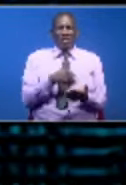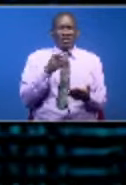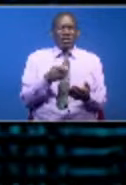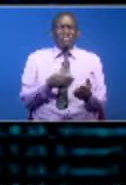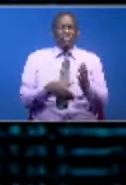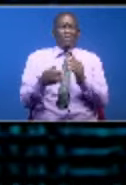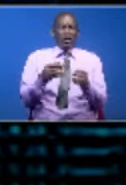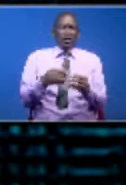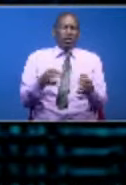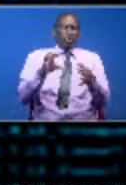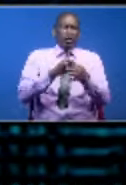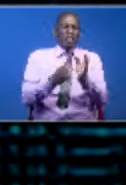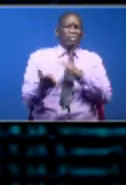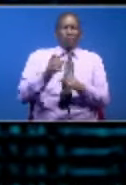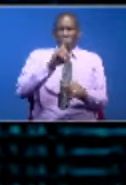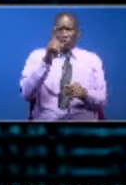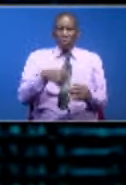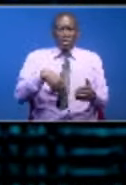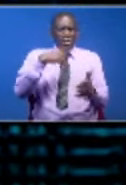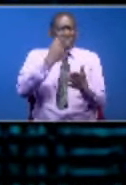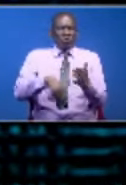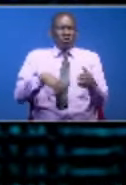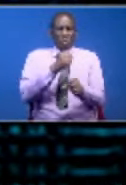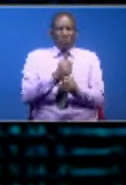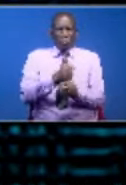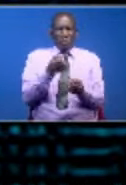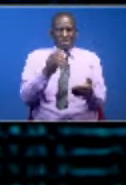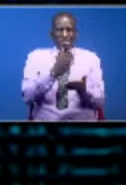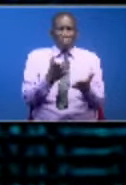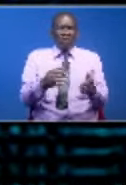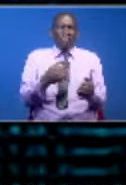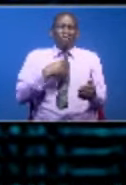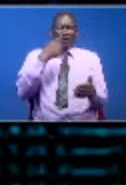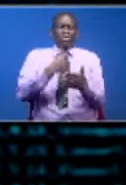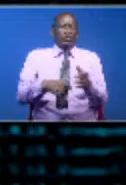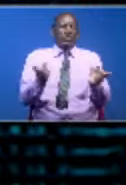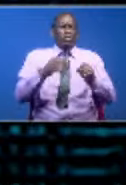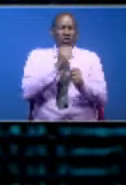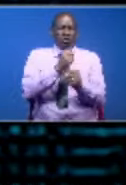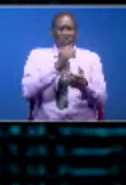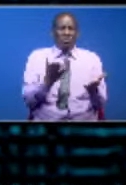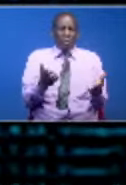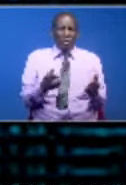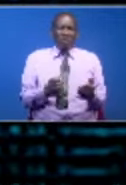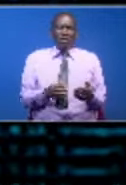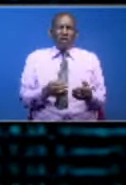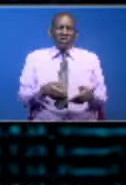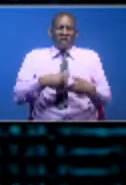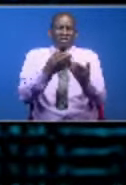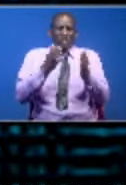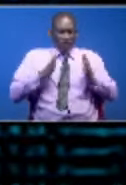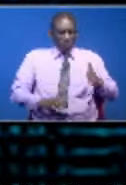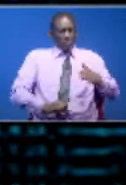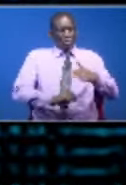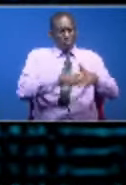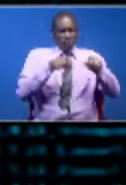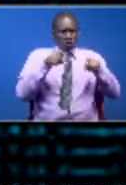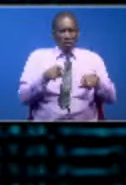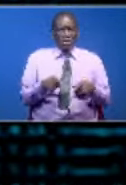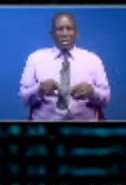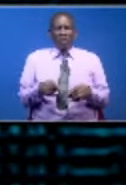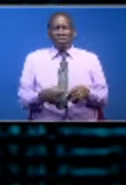questions. There is a cost to do something, but what's the cost of not doing something? If a fiscal providing a fiscal incentive today costs you, say,